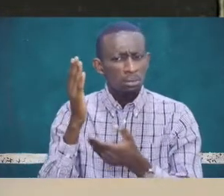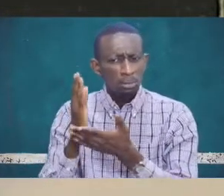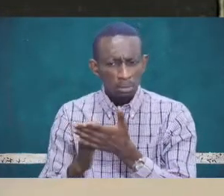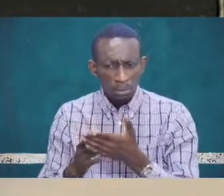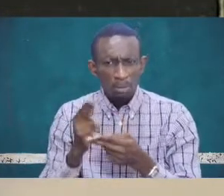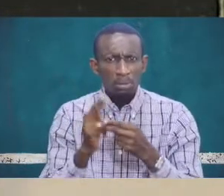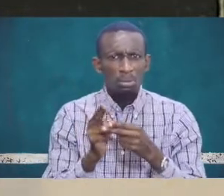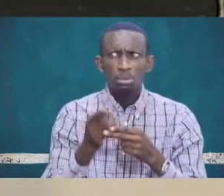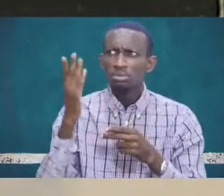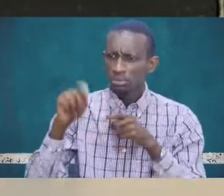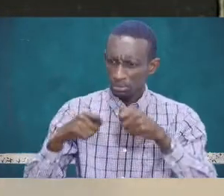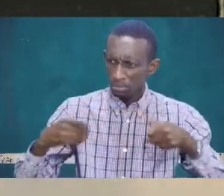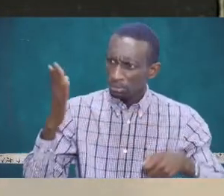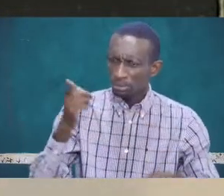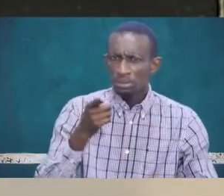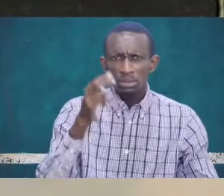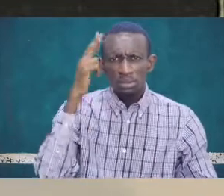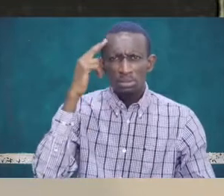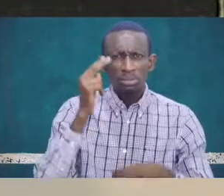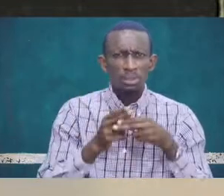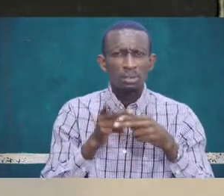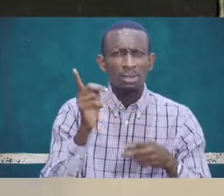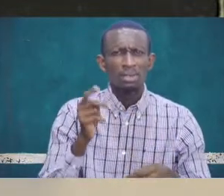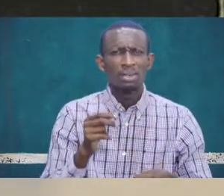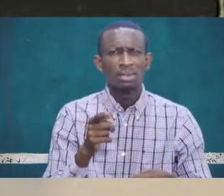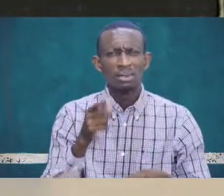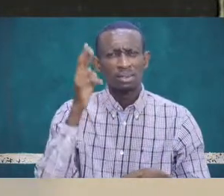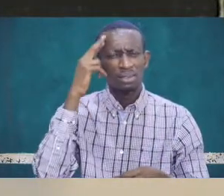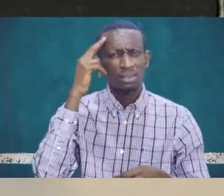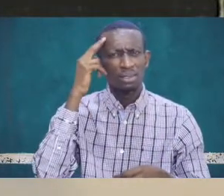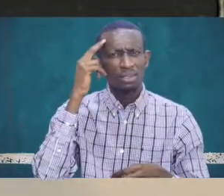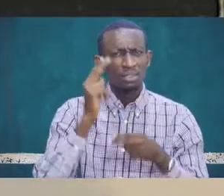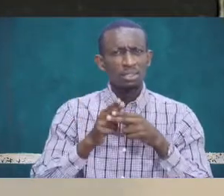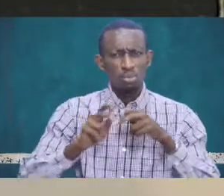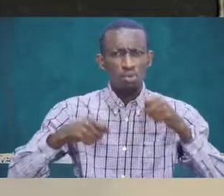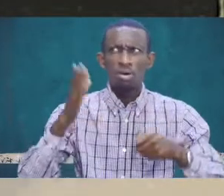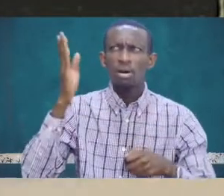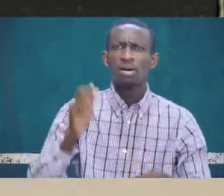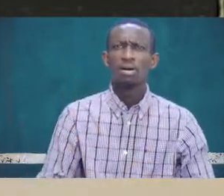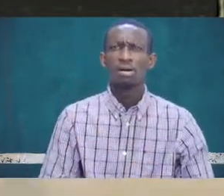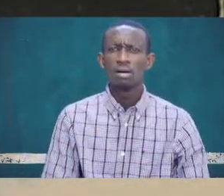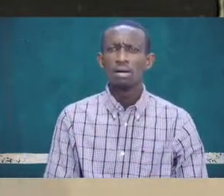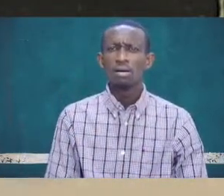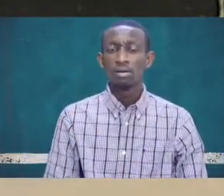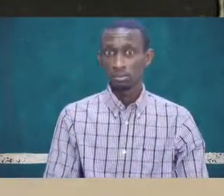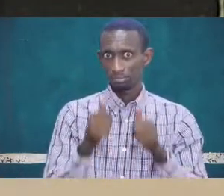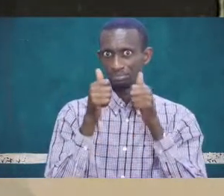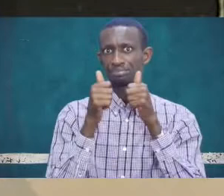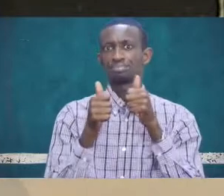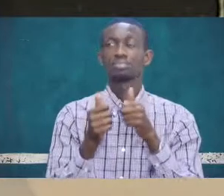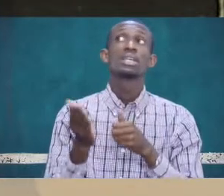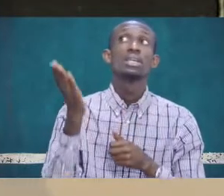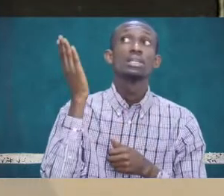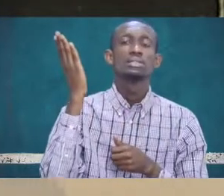reaction? I hope you still remember this type of reaction. Very good. So this type of